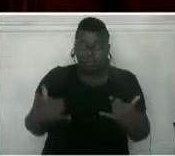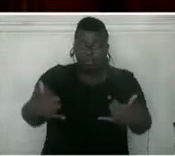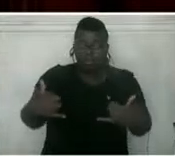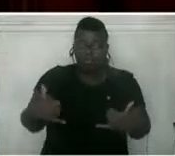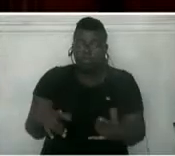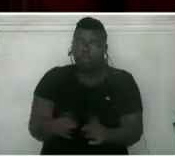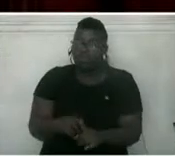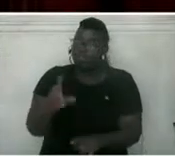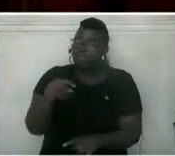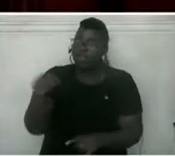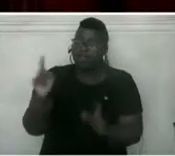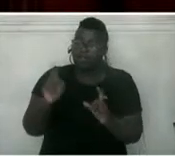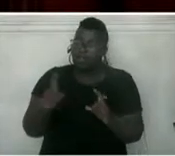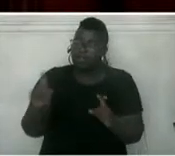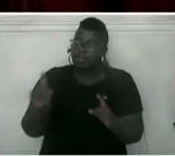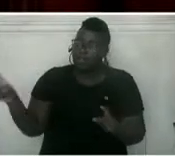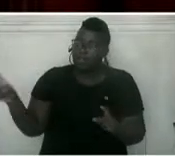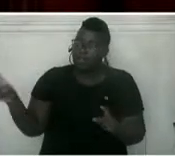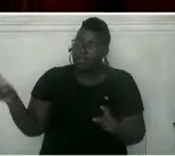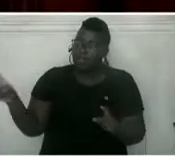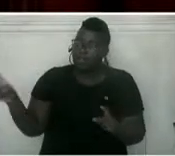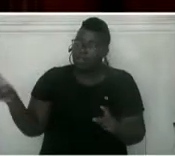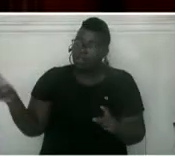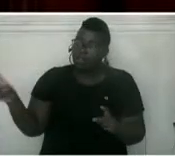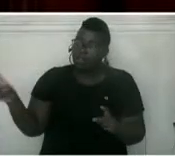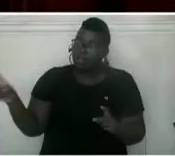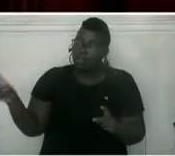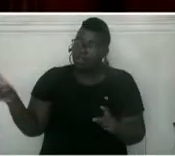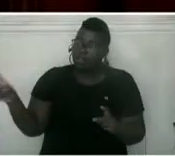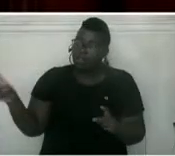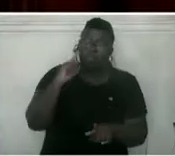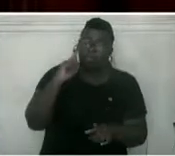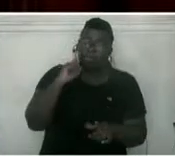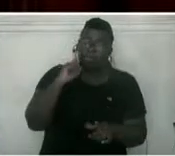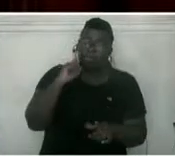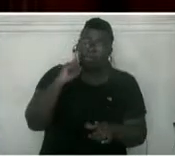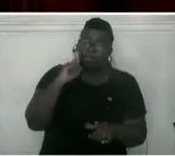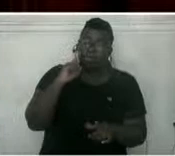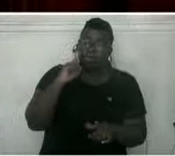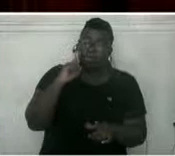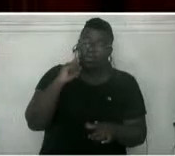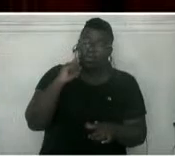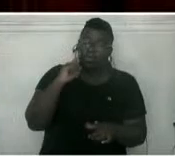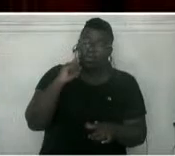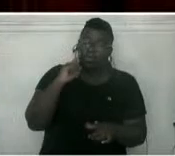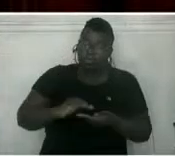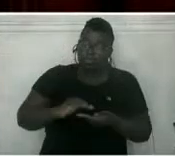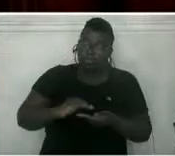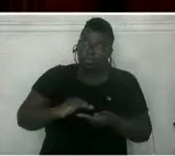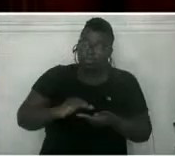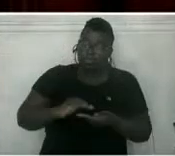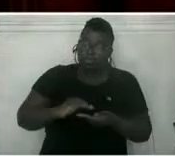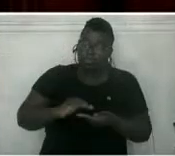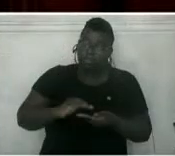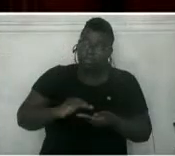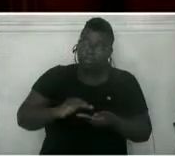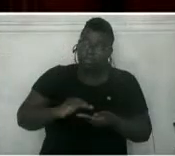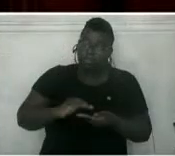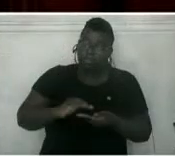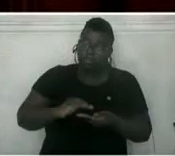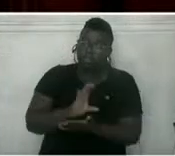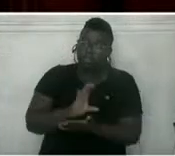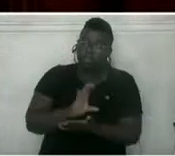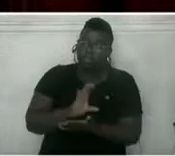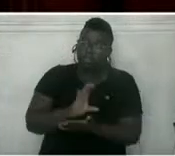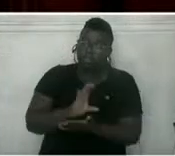other games. We have noted that the Comrades Marathon Association has also cancelled the 2021